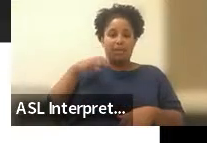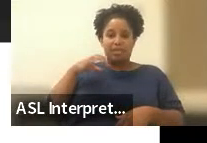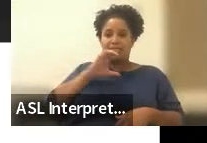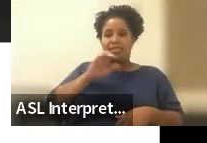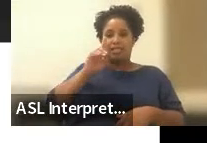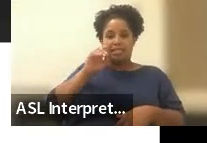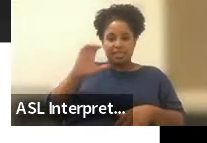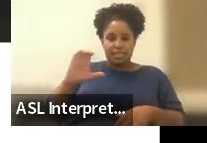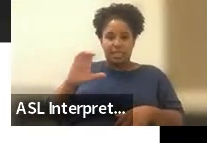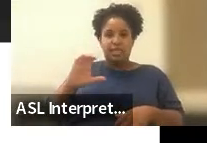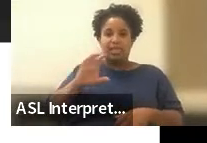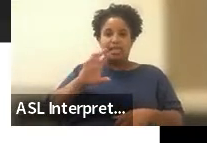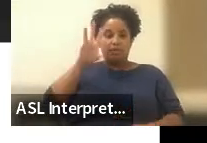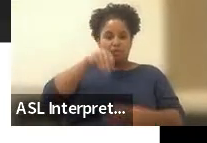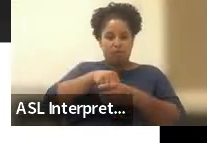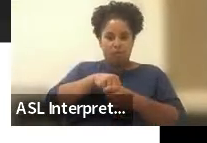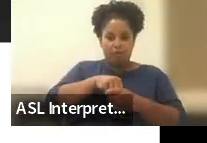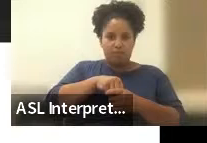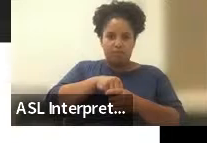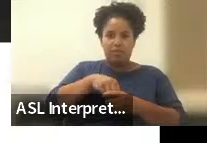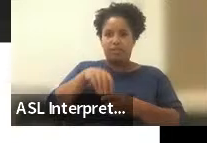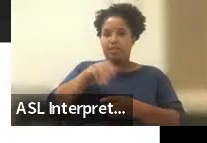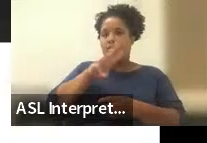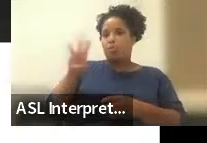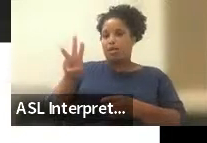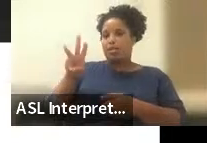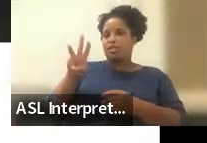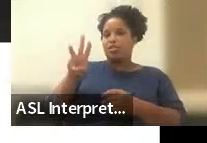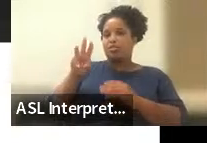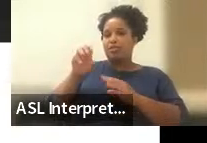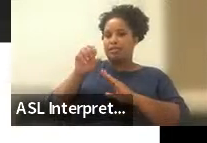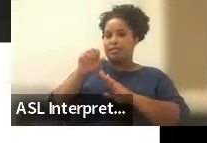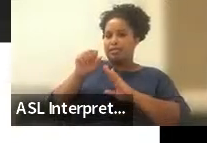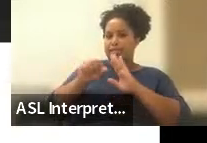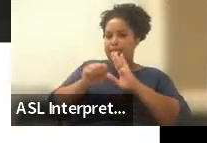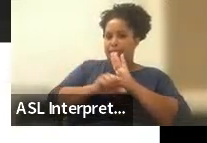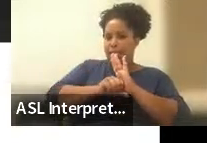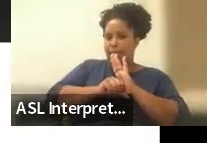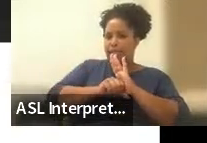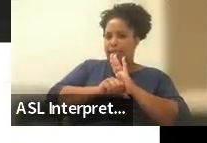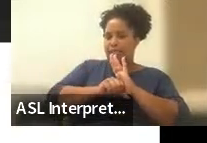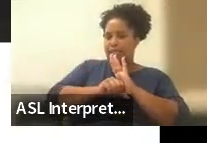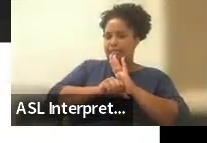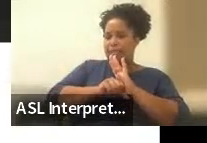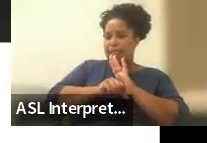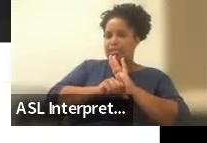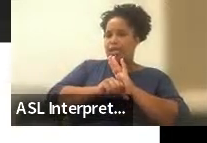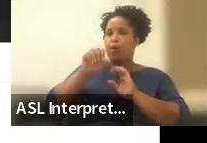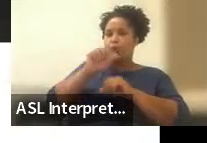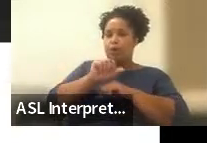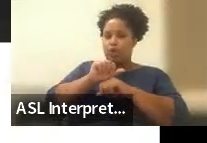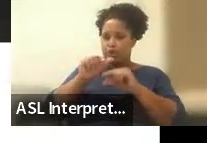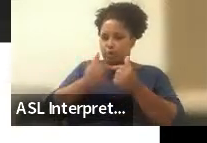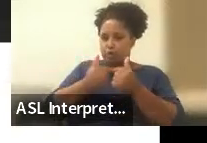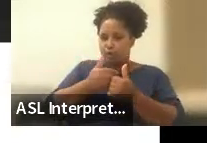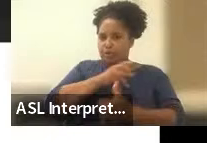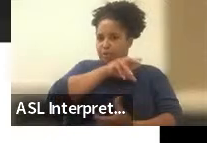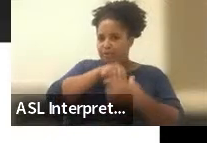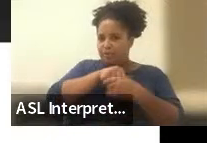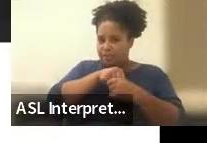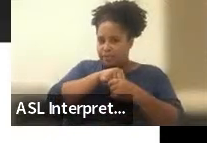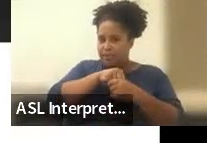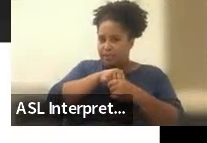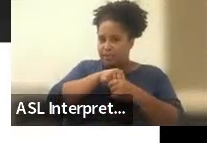the Western States Scientific Safety Review Work Group also weighed in.